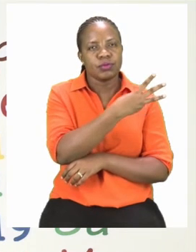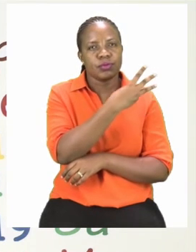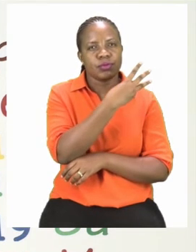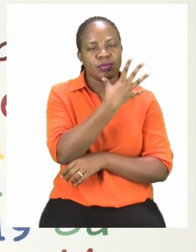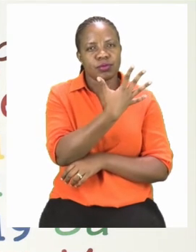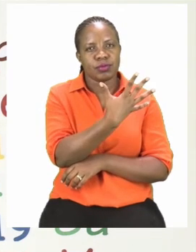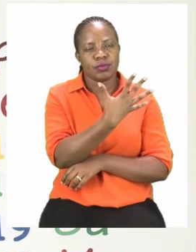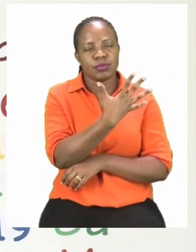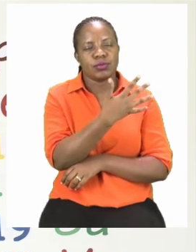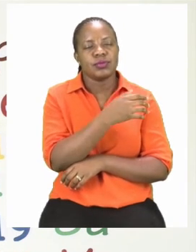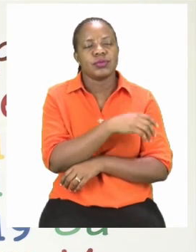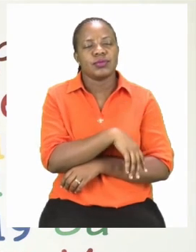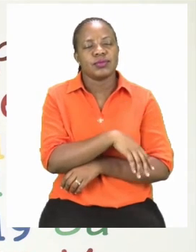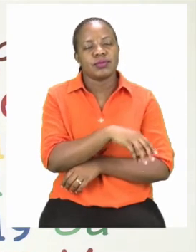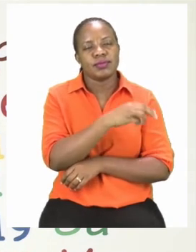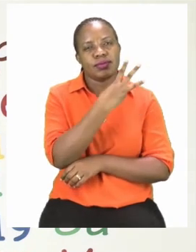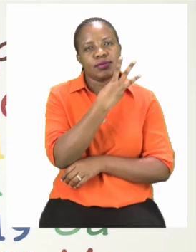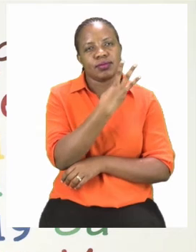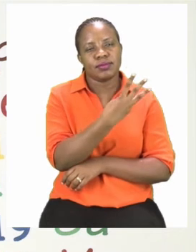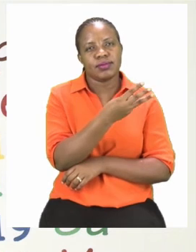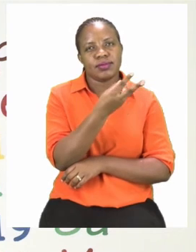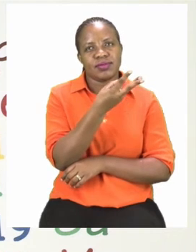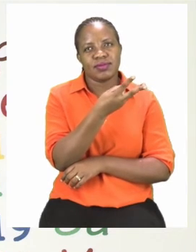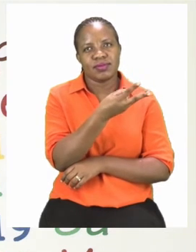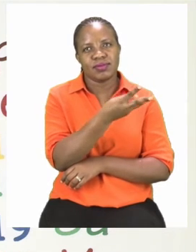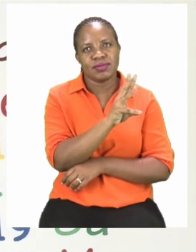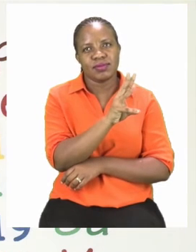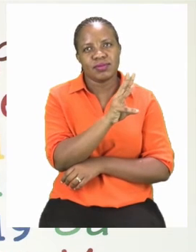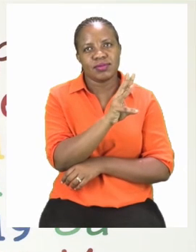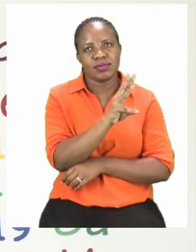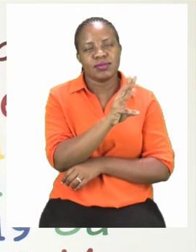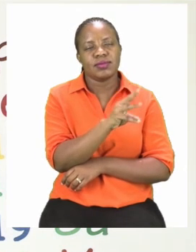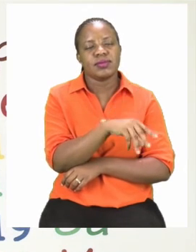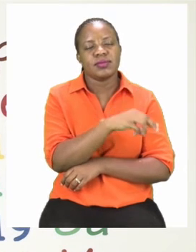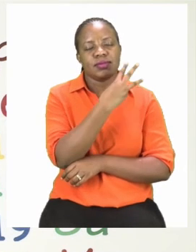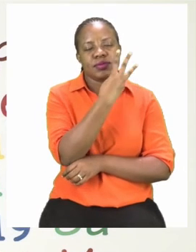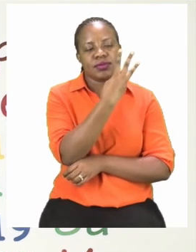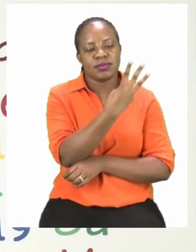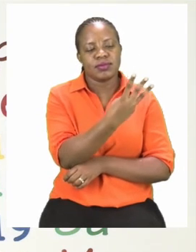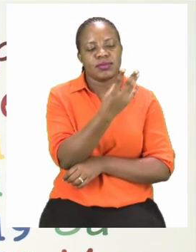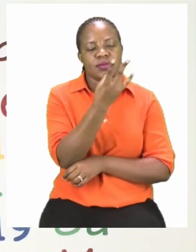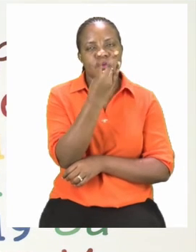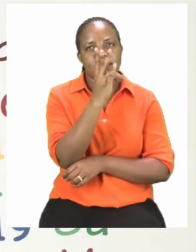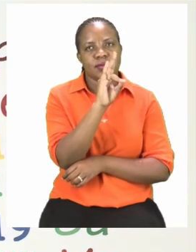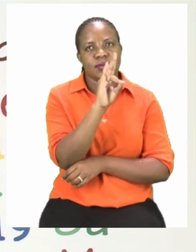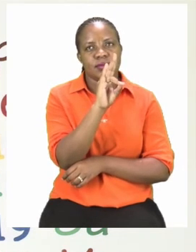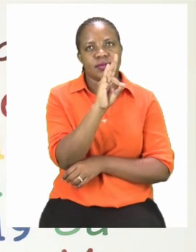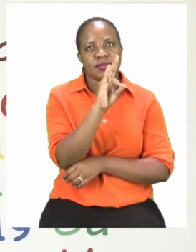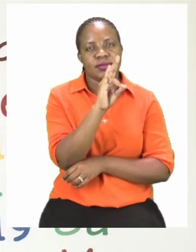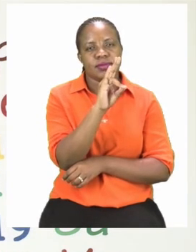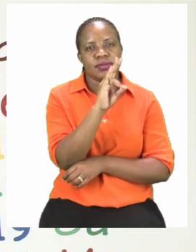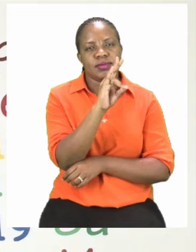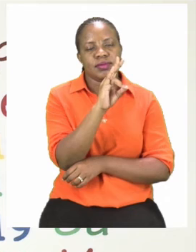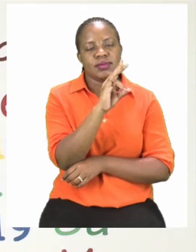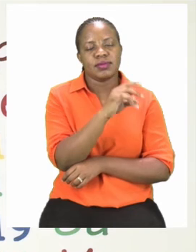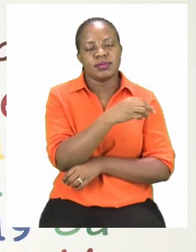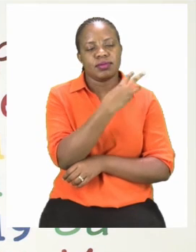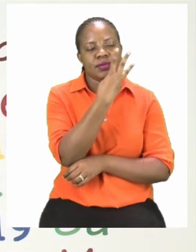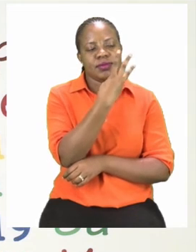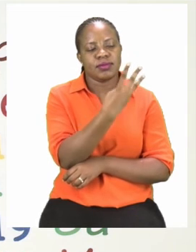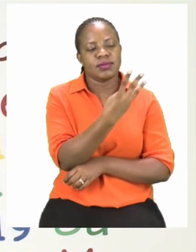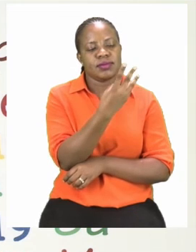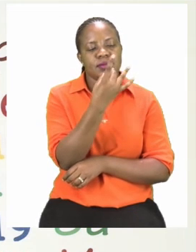and we have said 7 plus 10 equals. So we want to know what